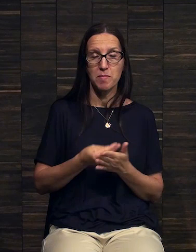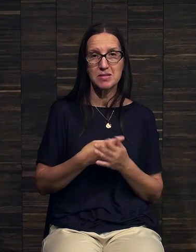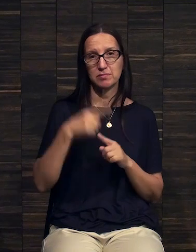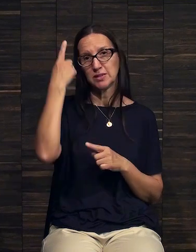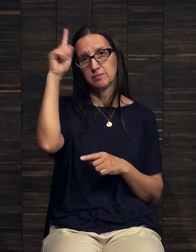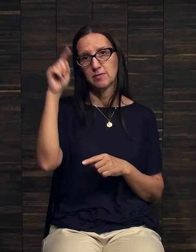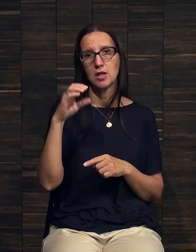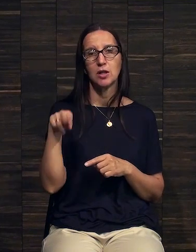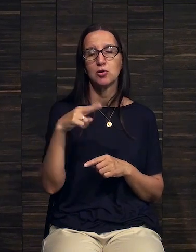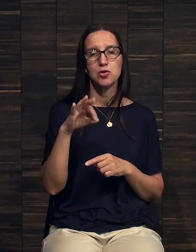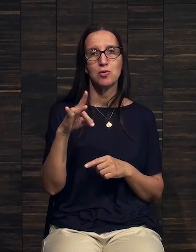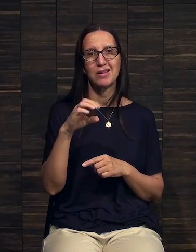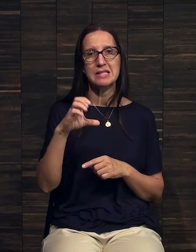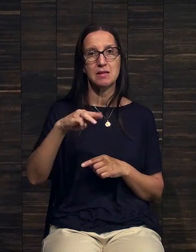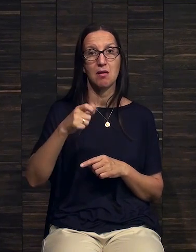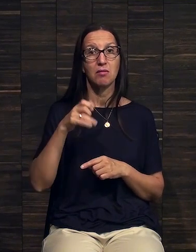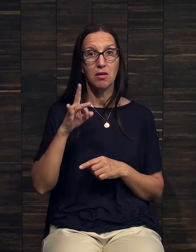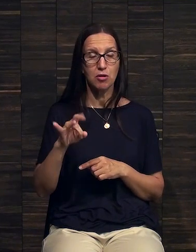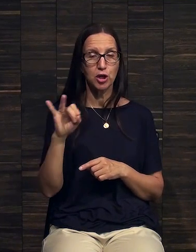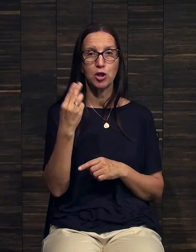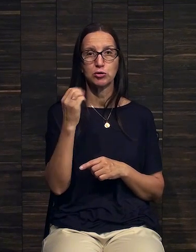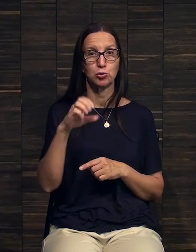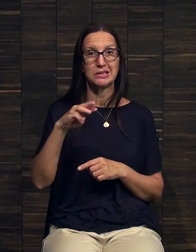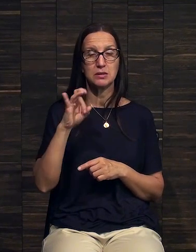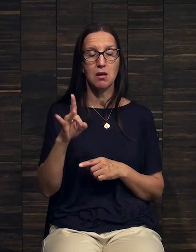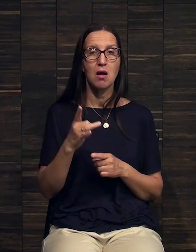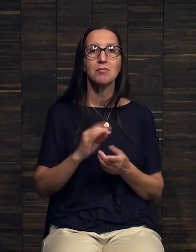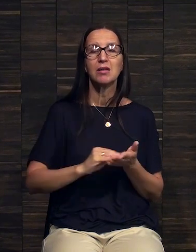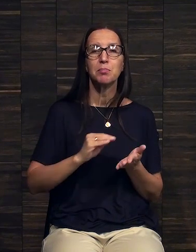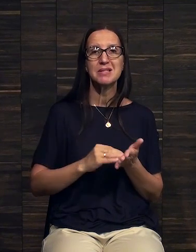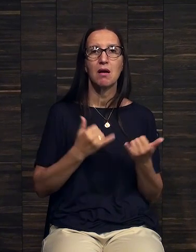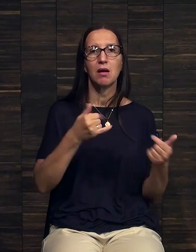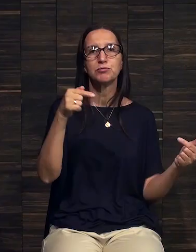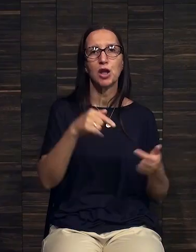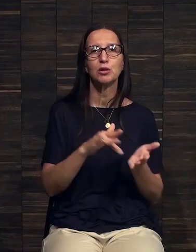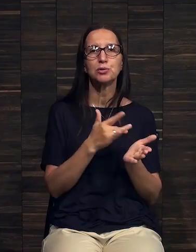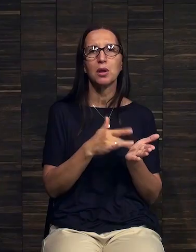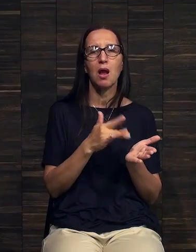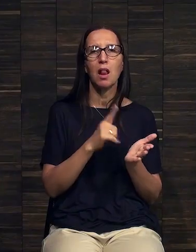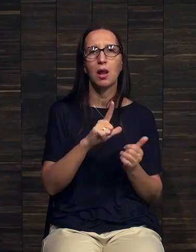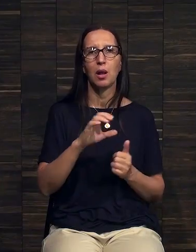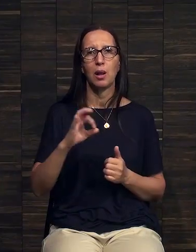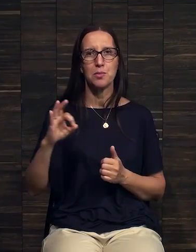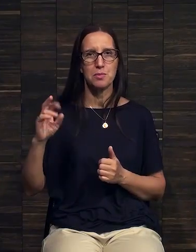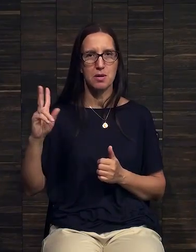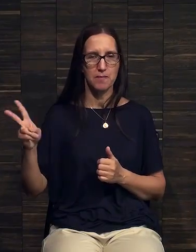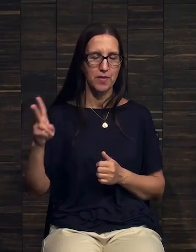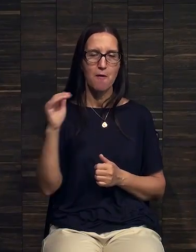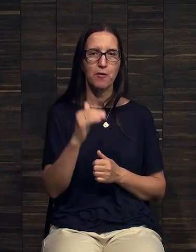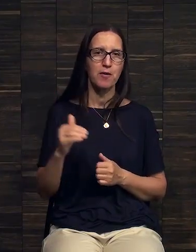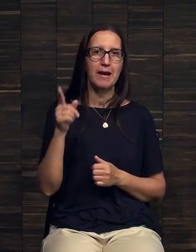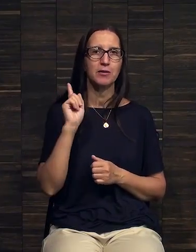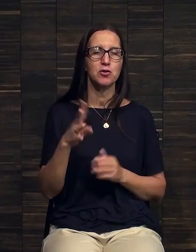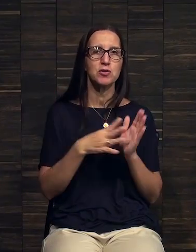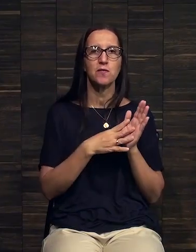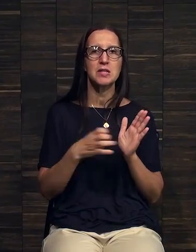comics, and Jerry Siegel and Joe Shuster, they drawn it for the Look